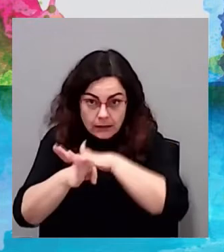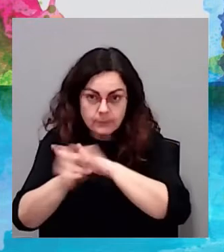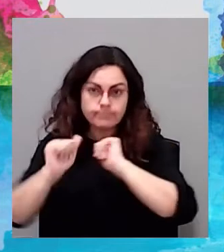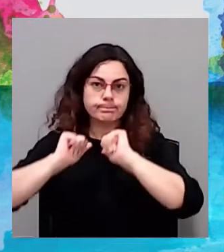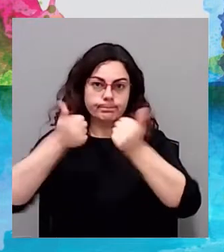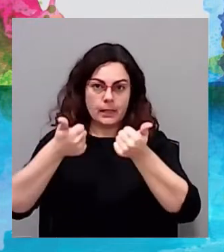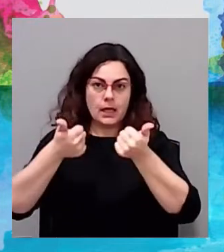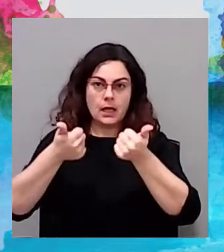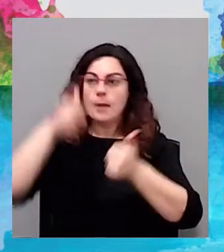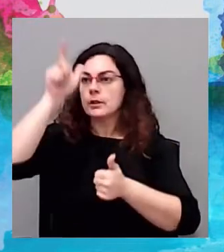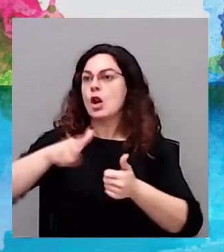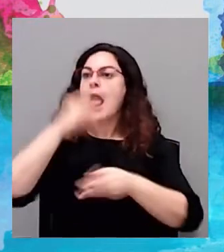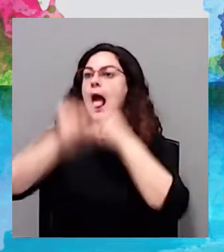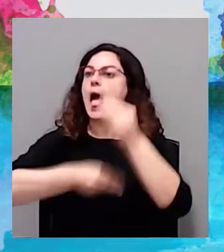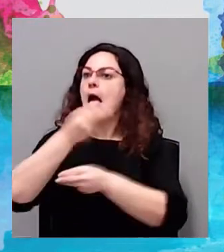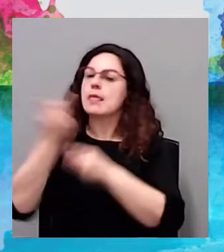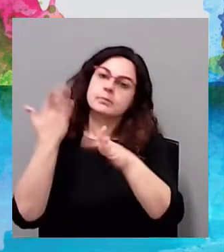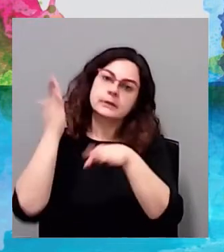the presentation of the artist.